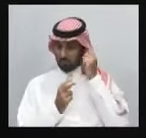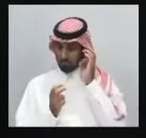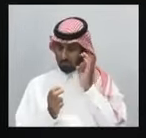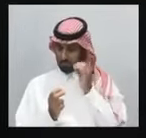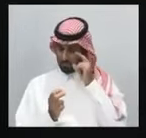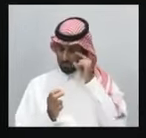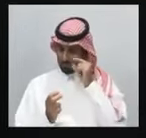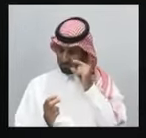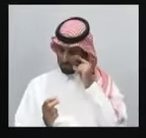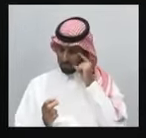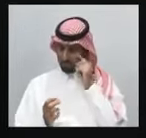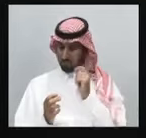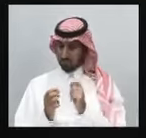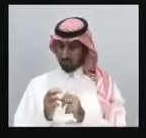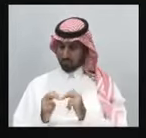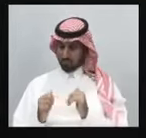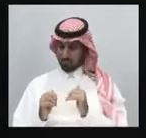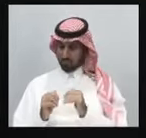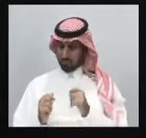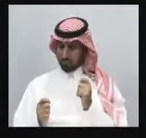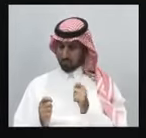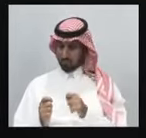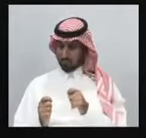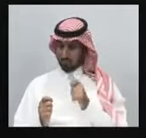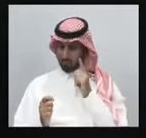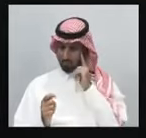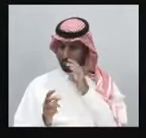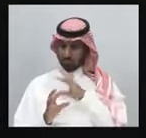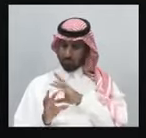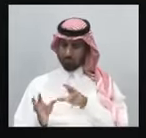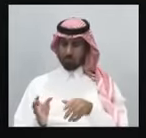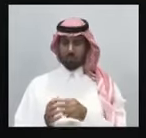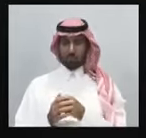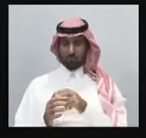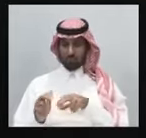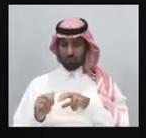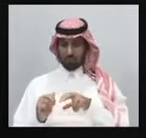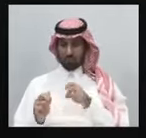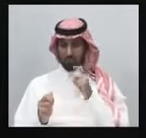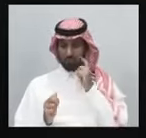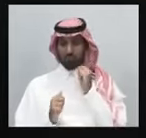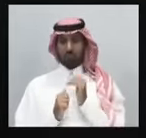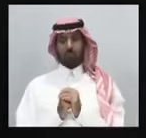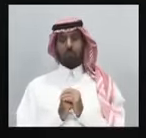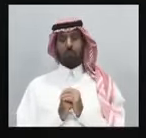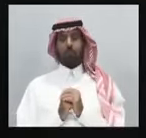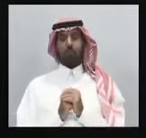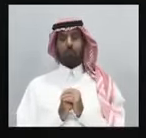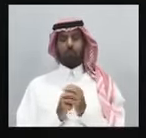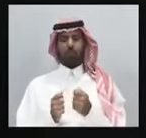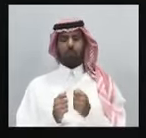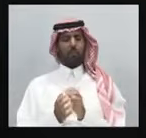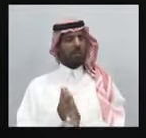person and you can dig, so come and apply for this one. This is an unpaid one, by the way. By the end, we have